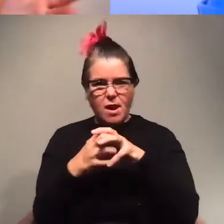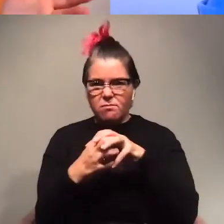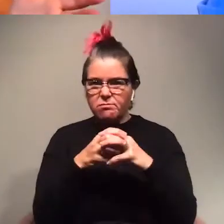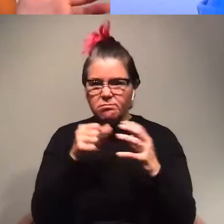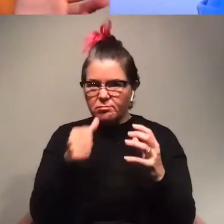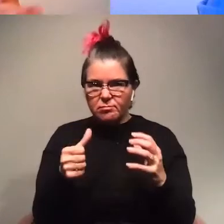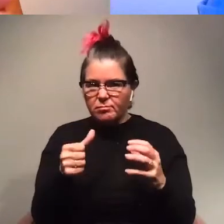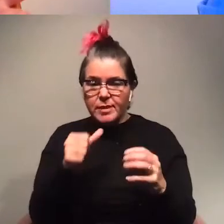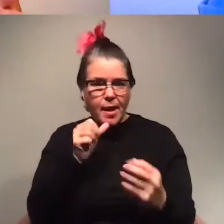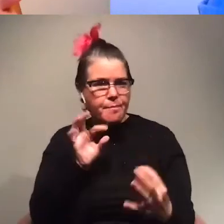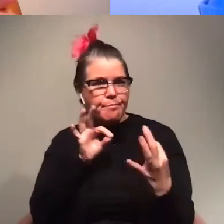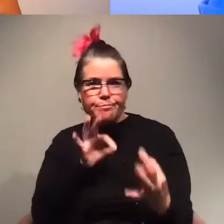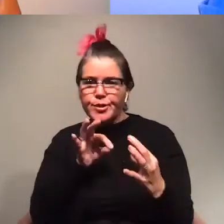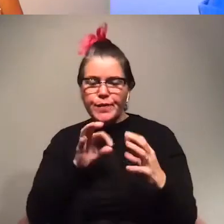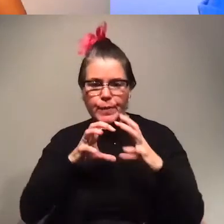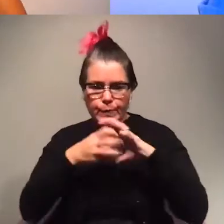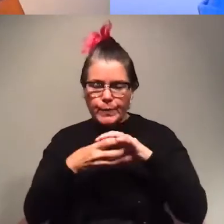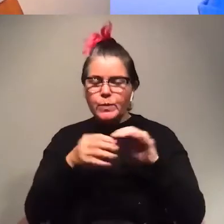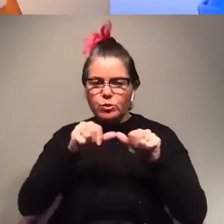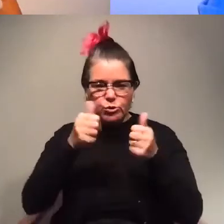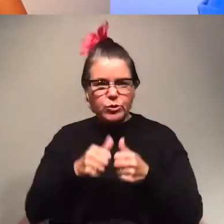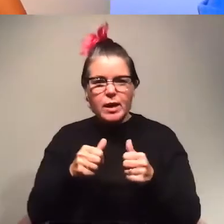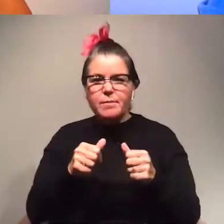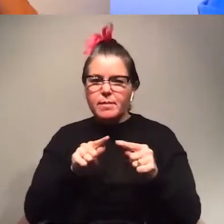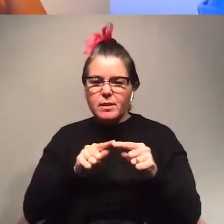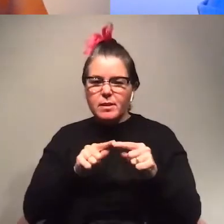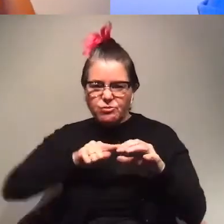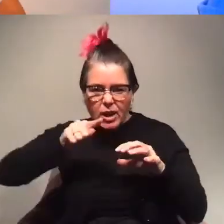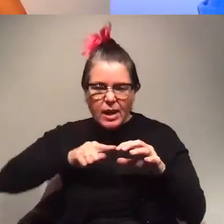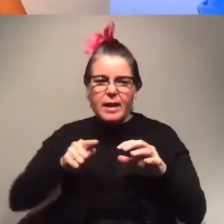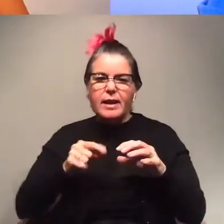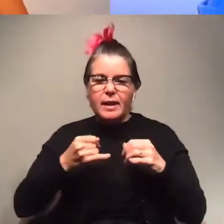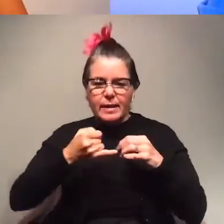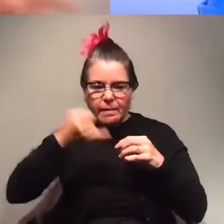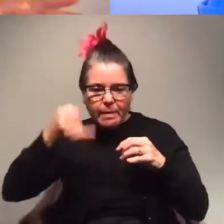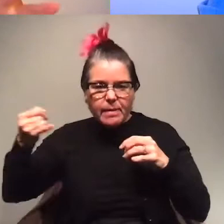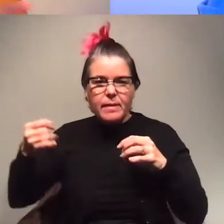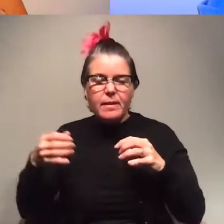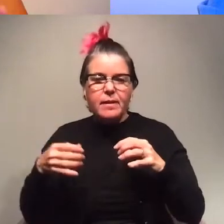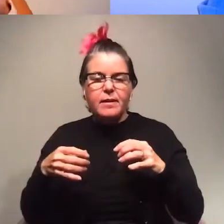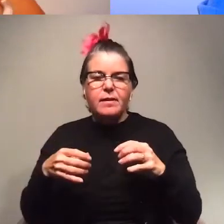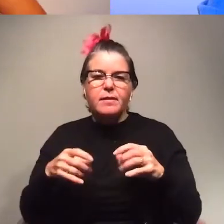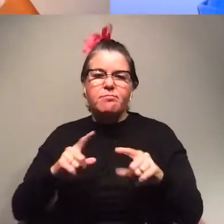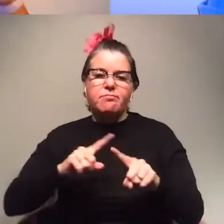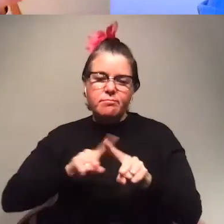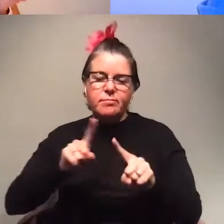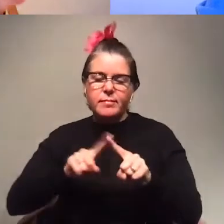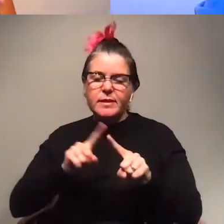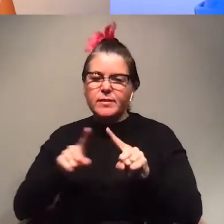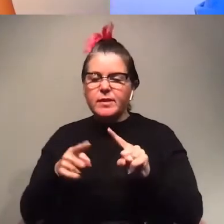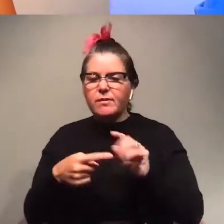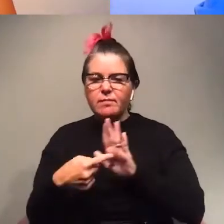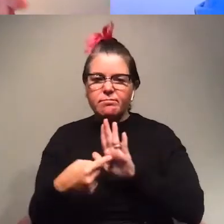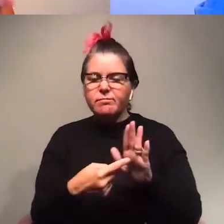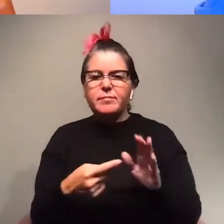not perfect spheres or shapes. They're jagged, they're like stringy, they have plenty of different aspects to them that